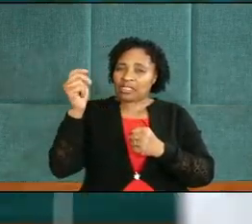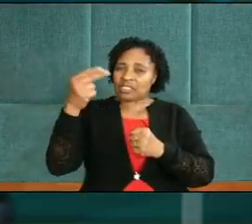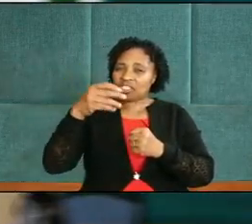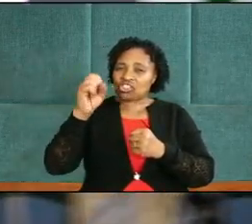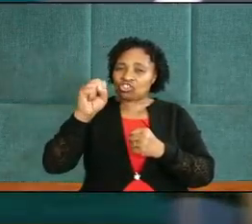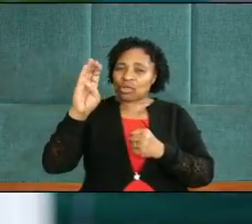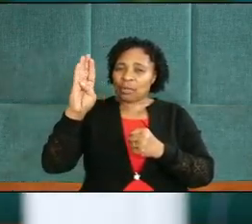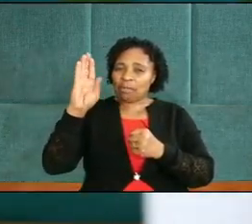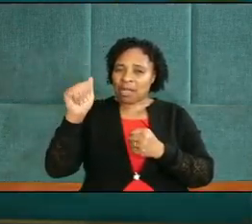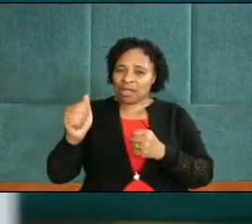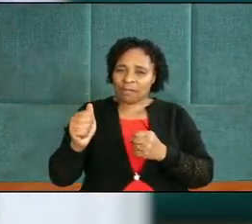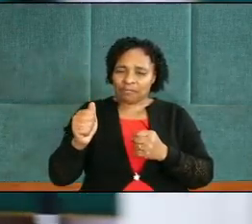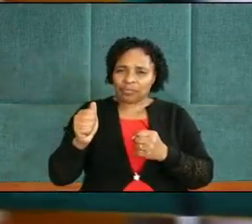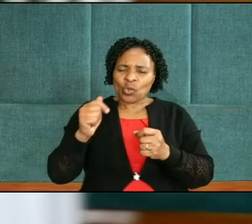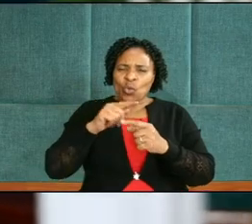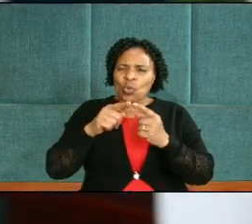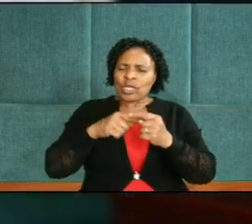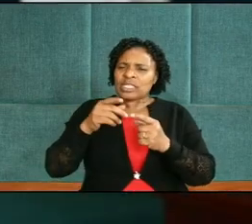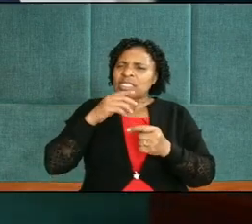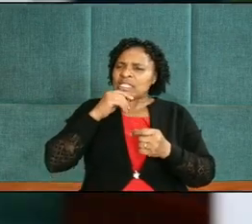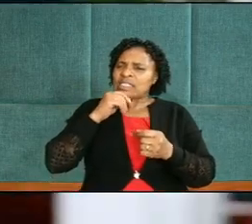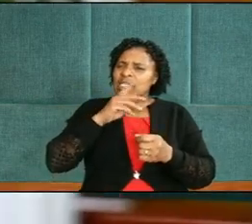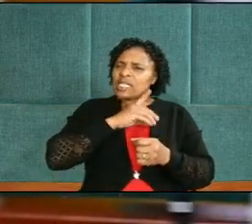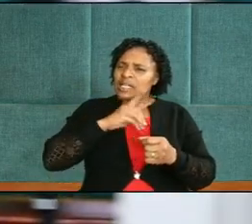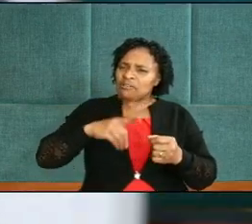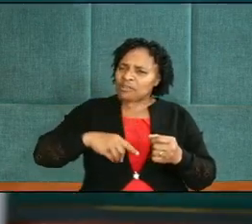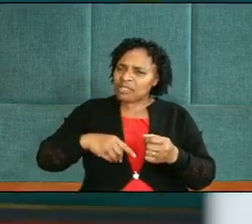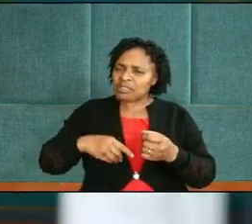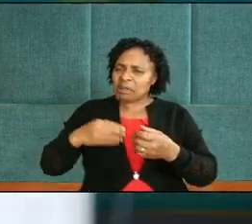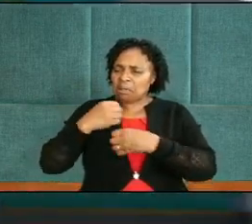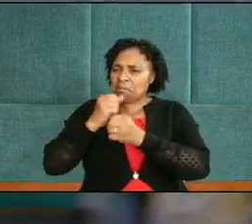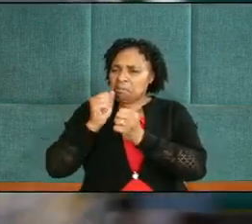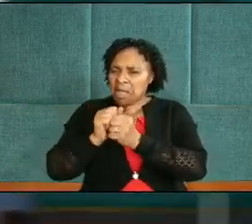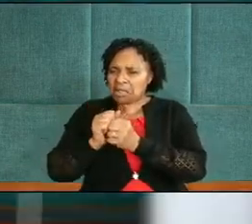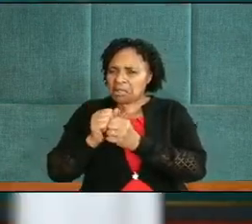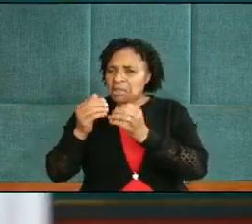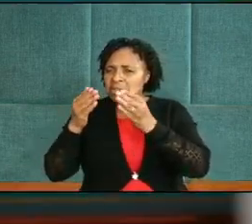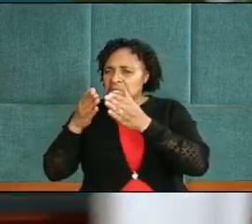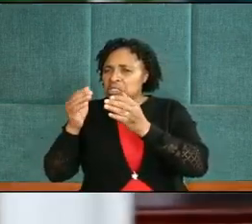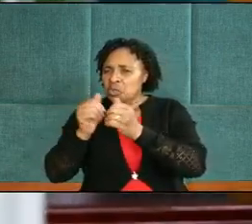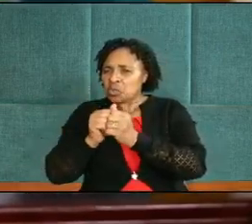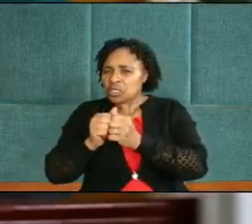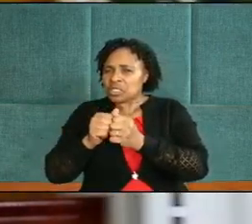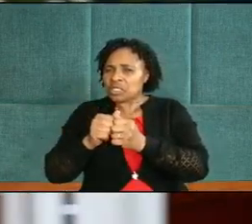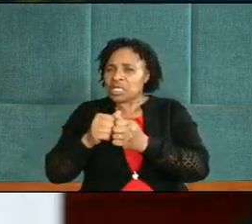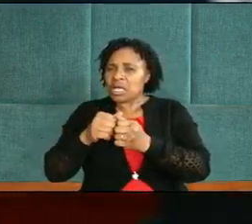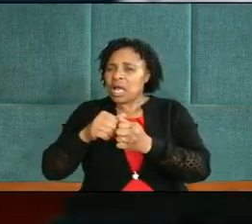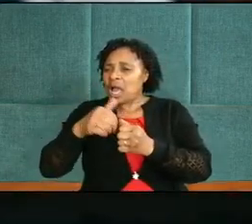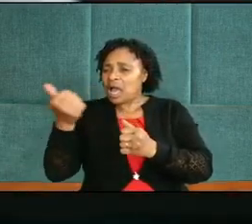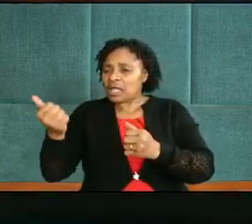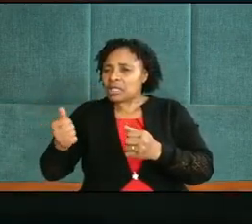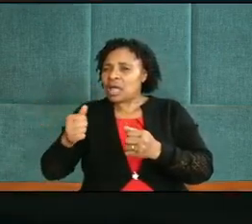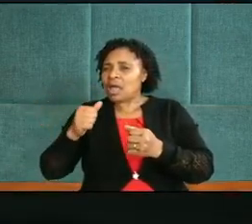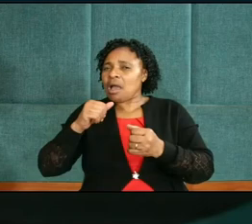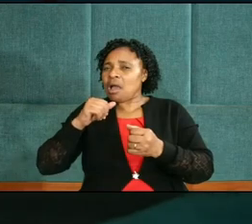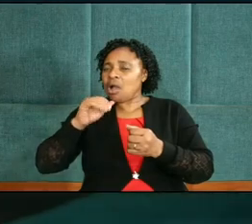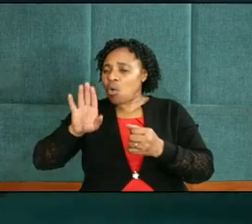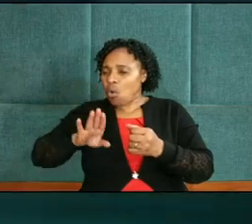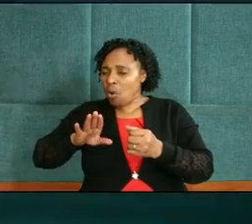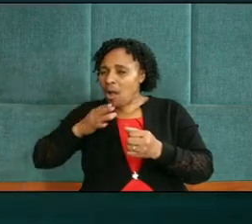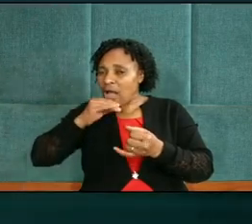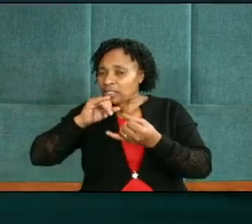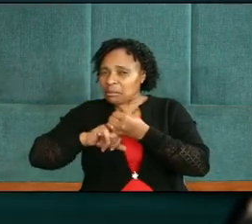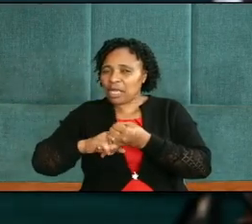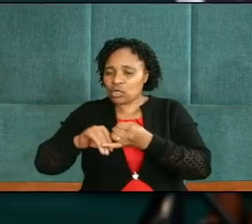wife and killed the man, and committed this huge crime in Israel. David